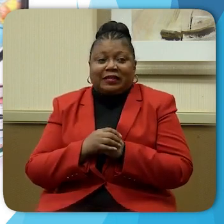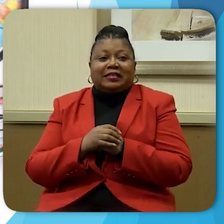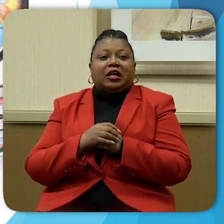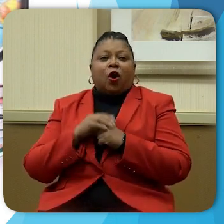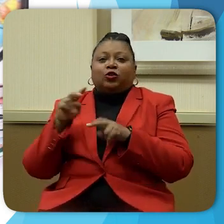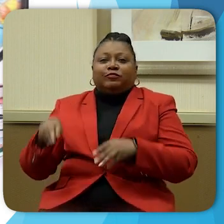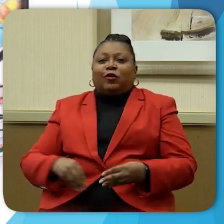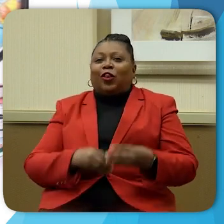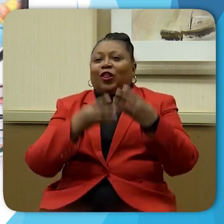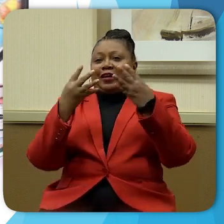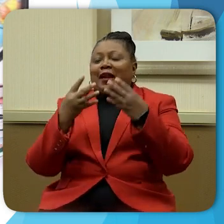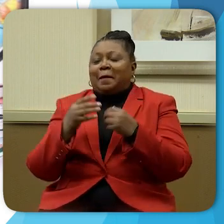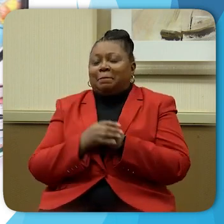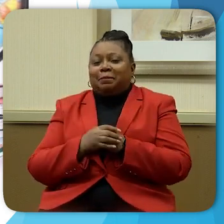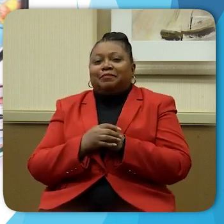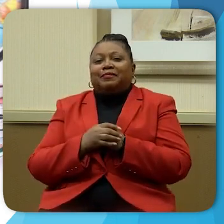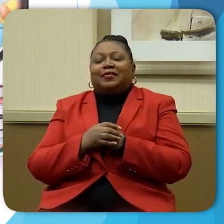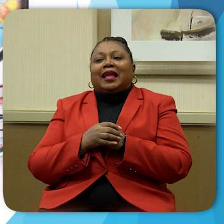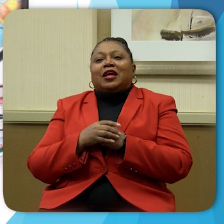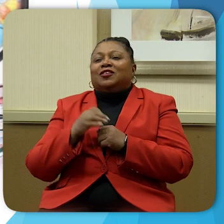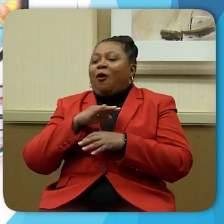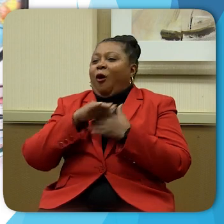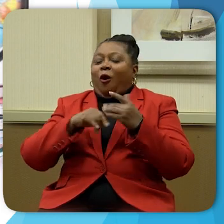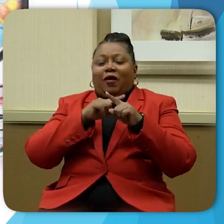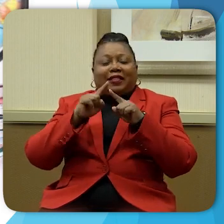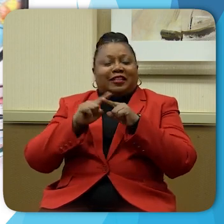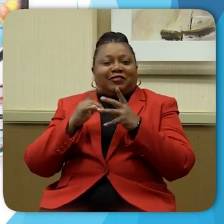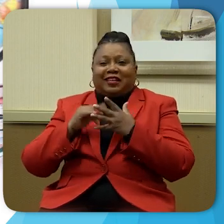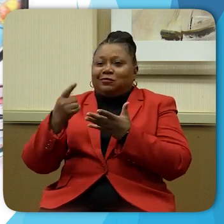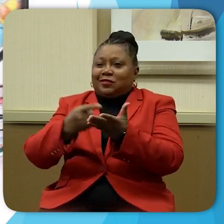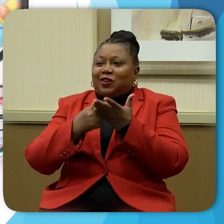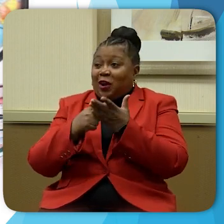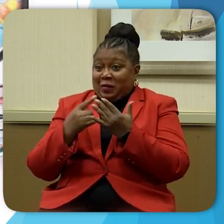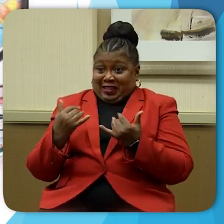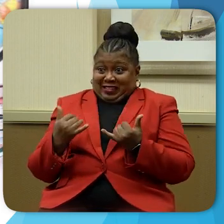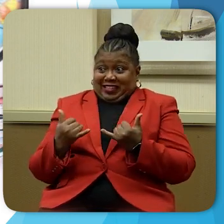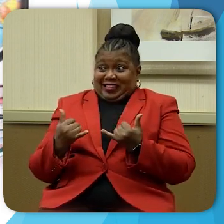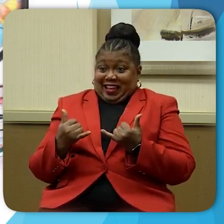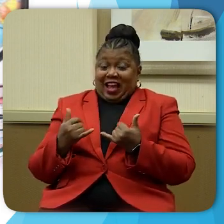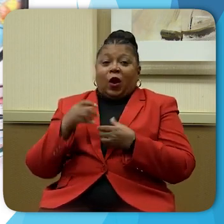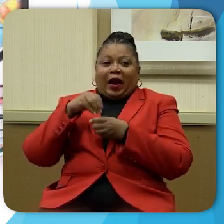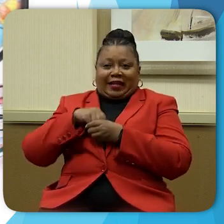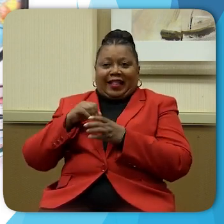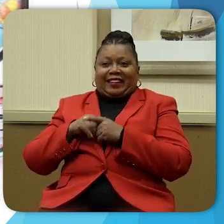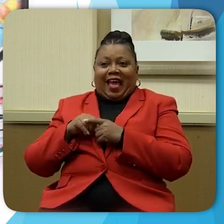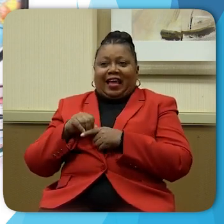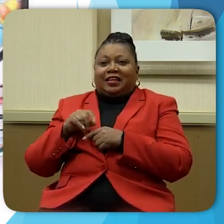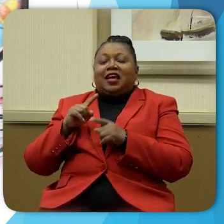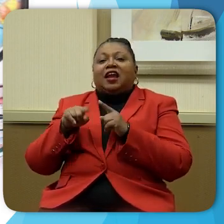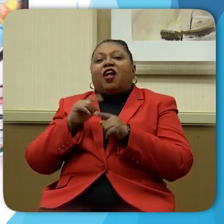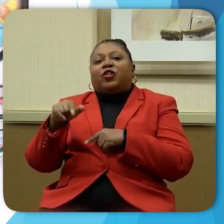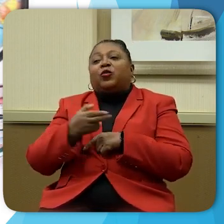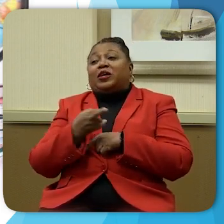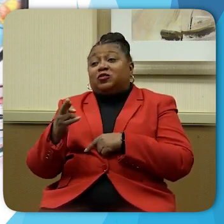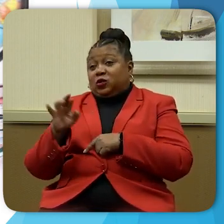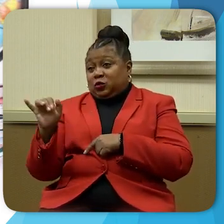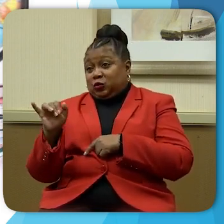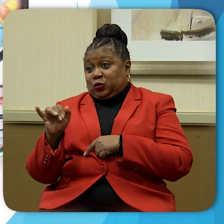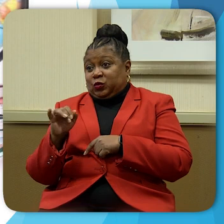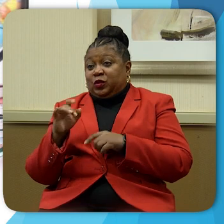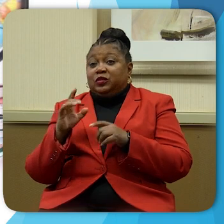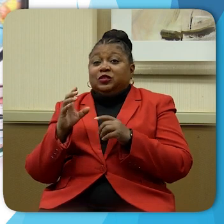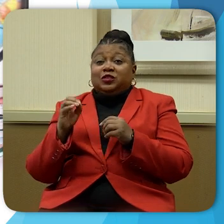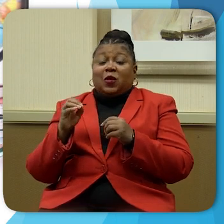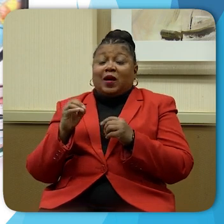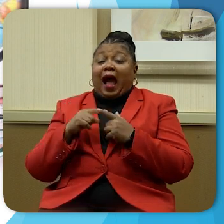or you can look it up there. But so all the different things that we've talked about today are in there, as well as other resources.